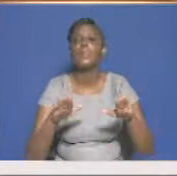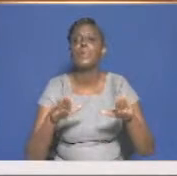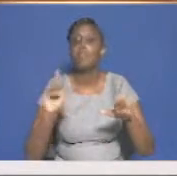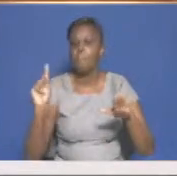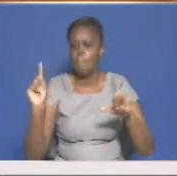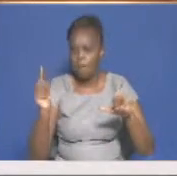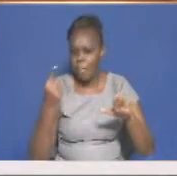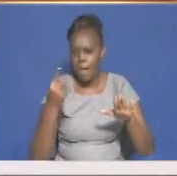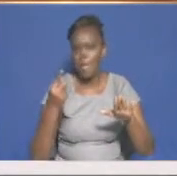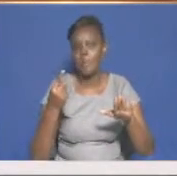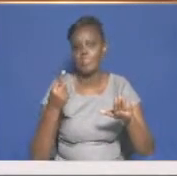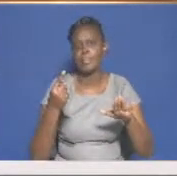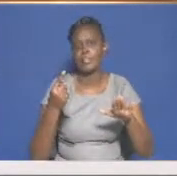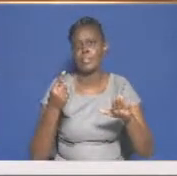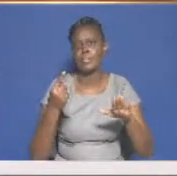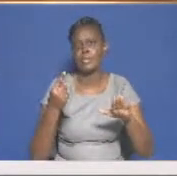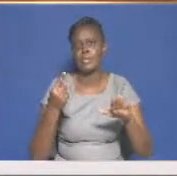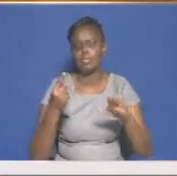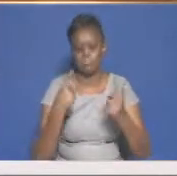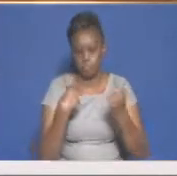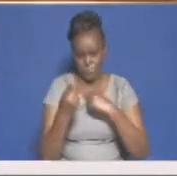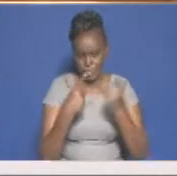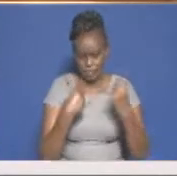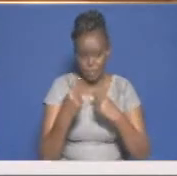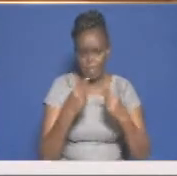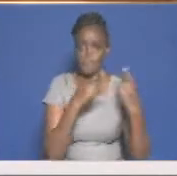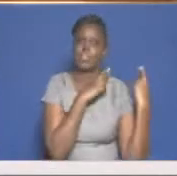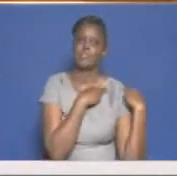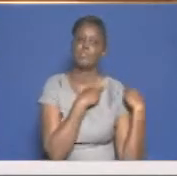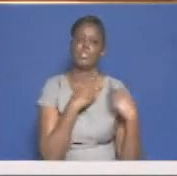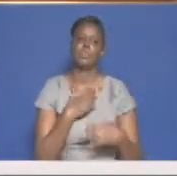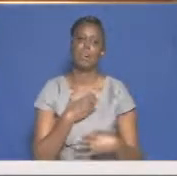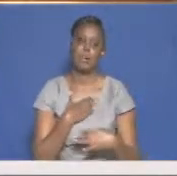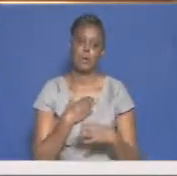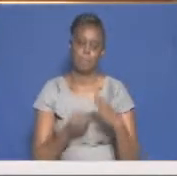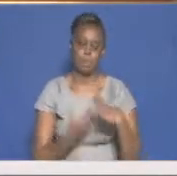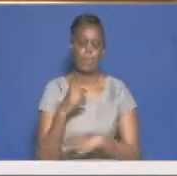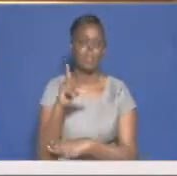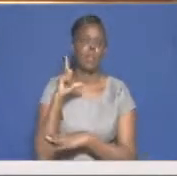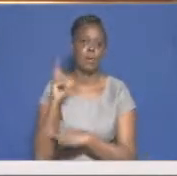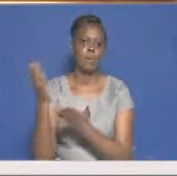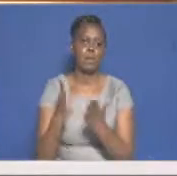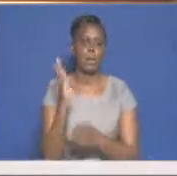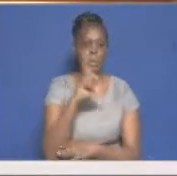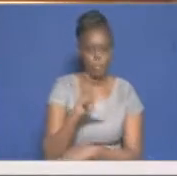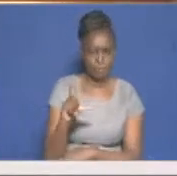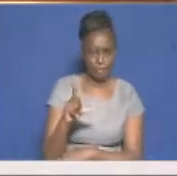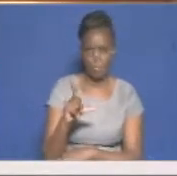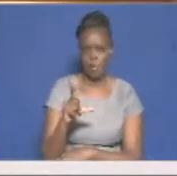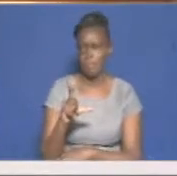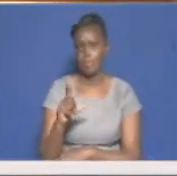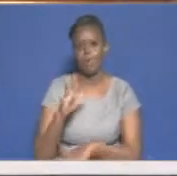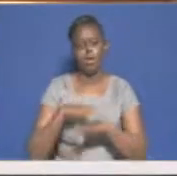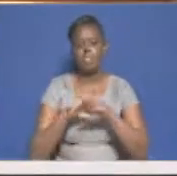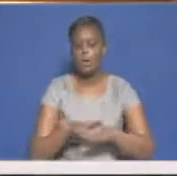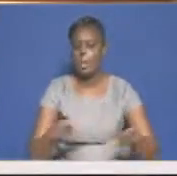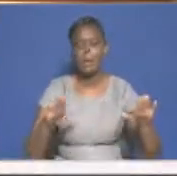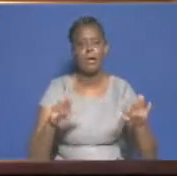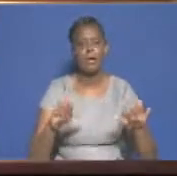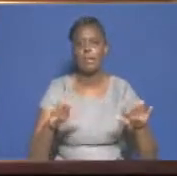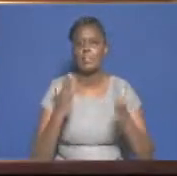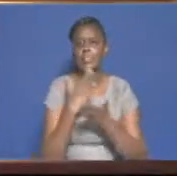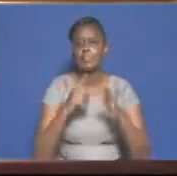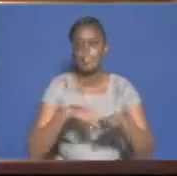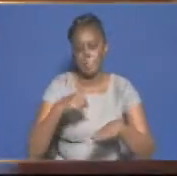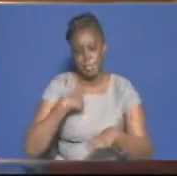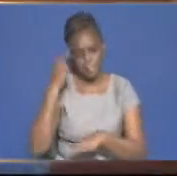and foremost duty as members of parliament is to debate in this chamber, to legislate and bring bills in this chamber, not work on the ground. In fact, sometimes I